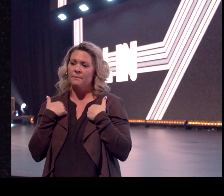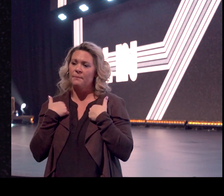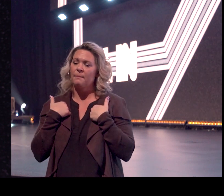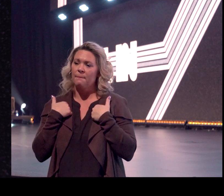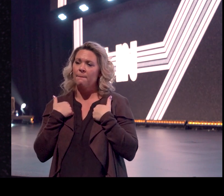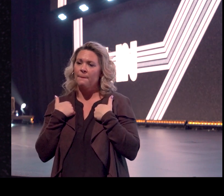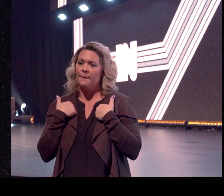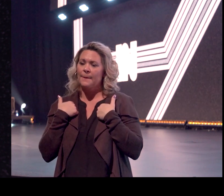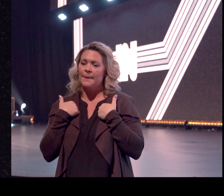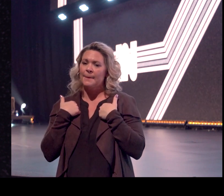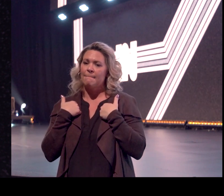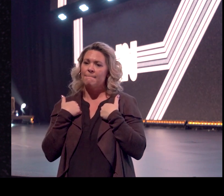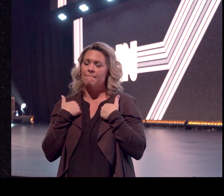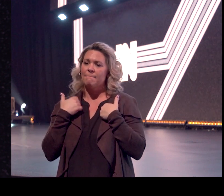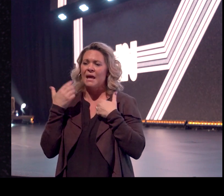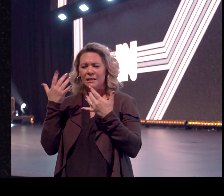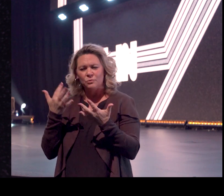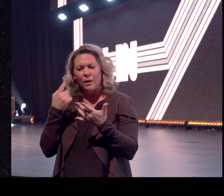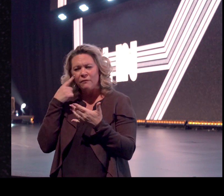life.